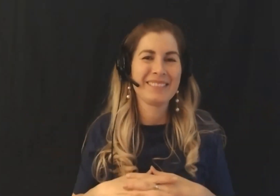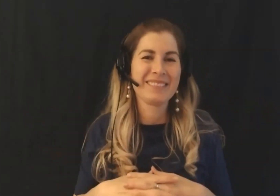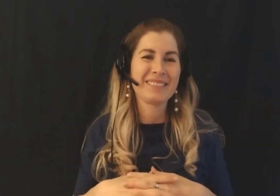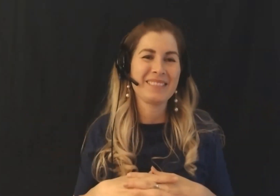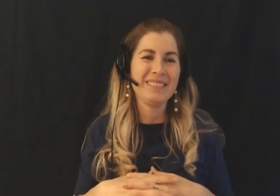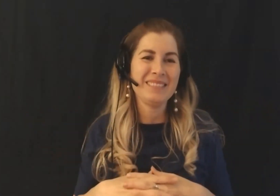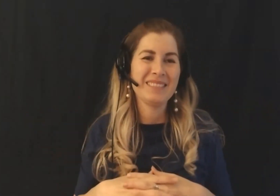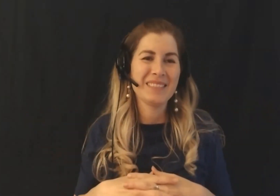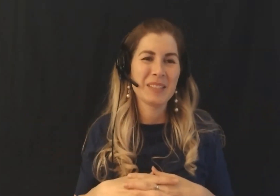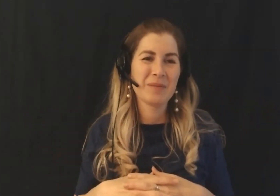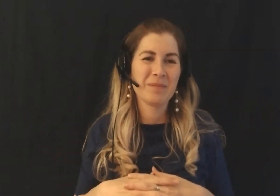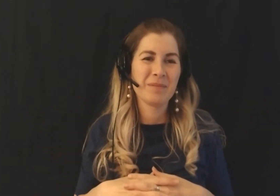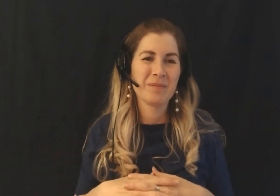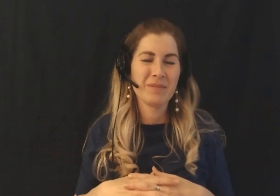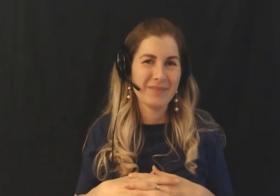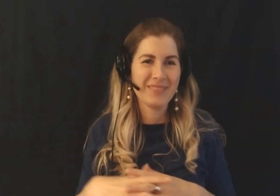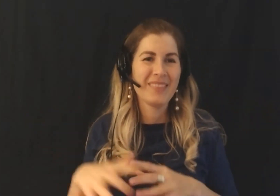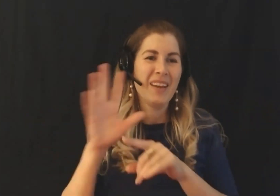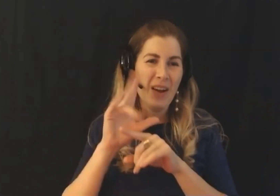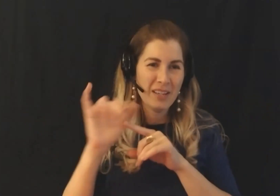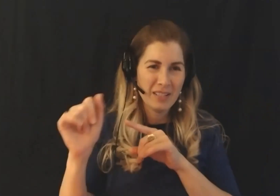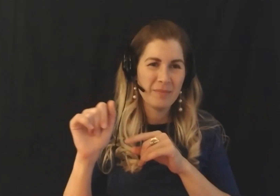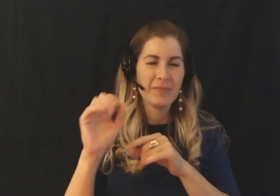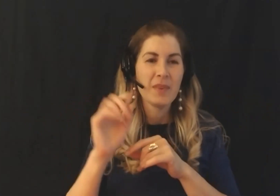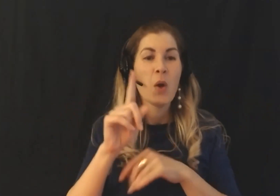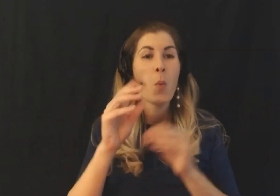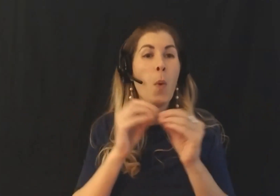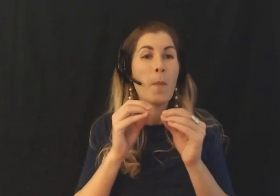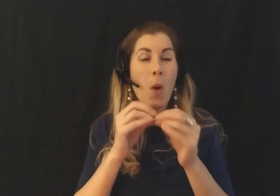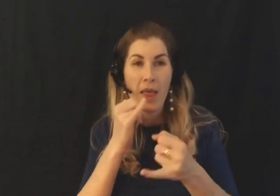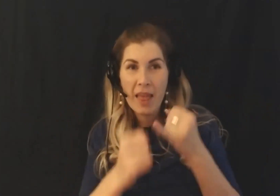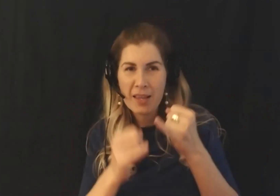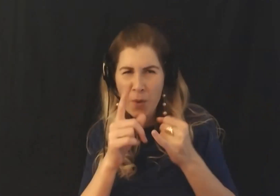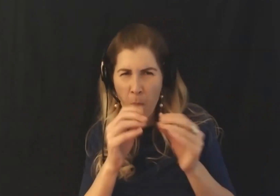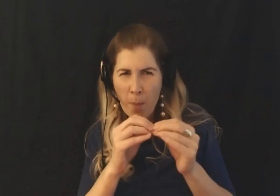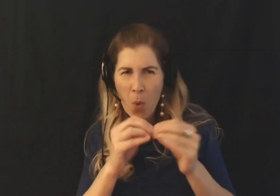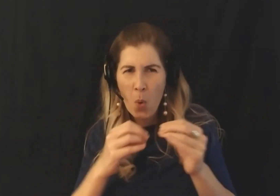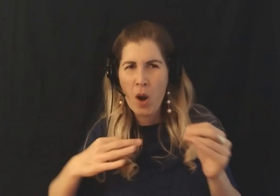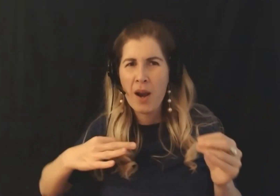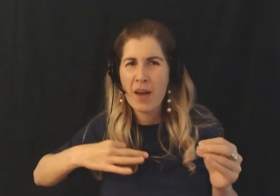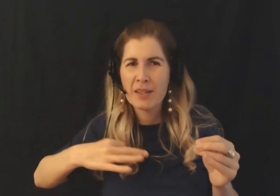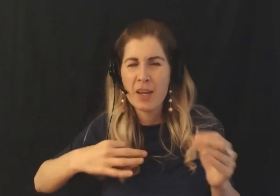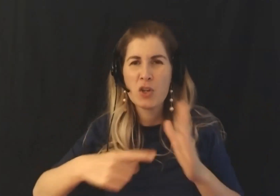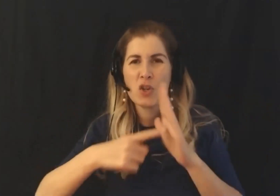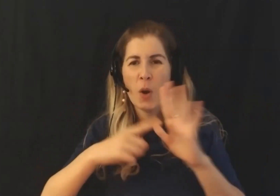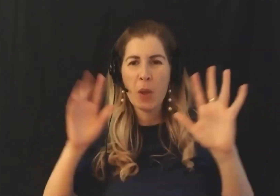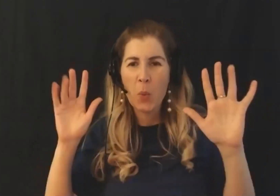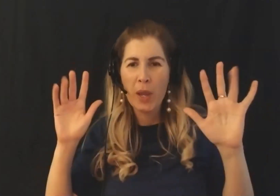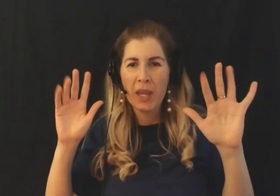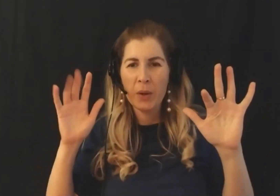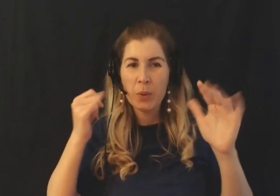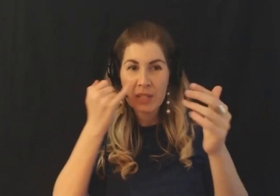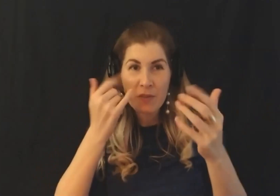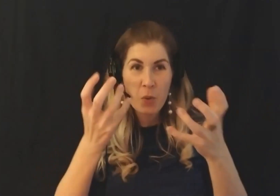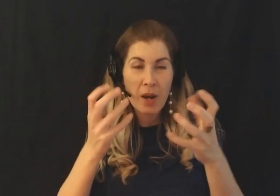That's good. Awesome. All right, and one last one. Can I have one last volunteer, please? Show me some wiggle fingers if you'd like to share a